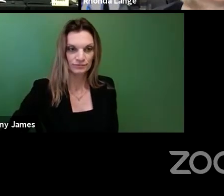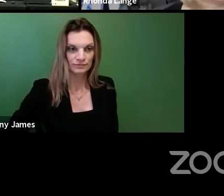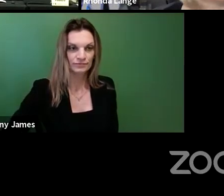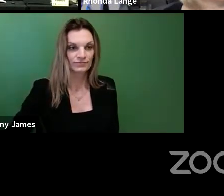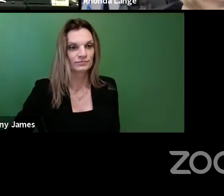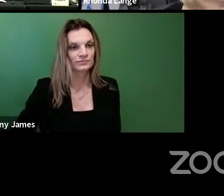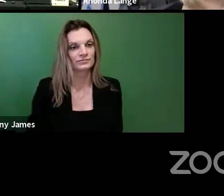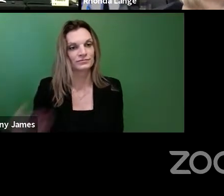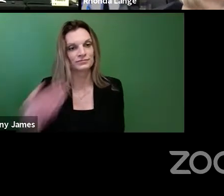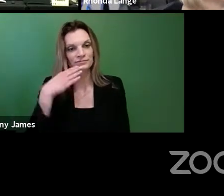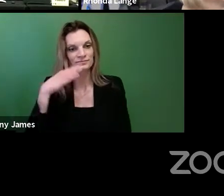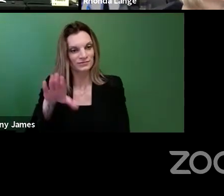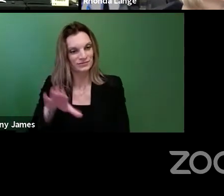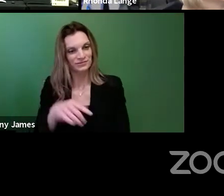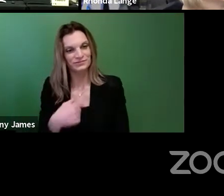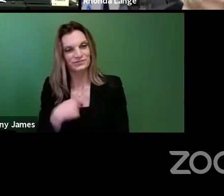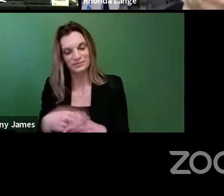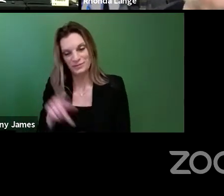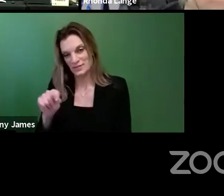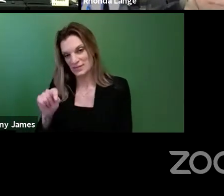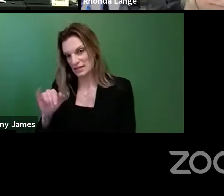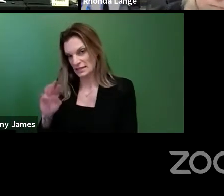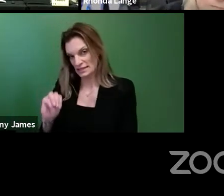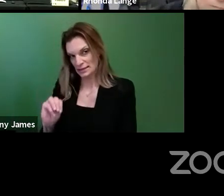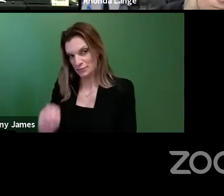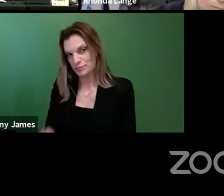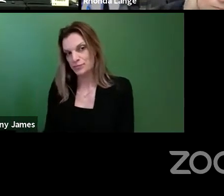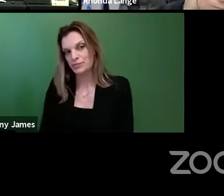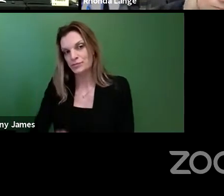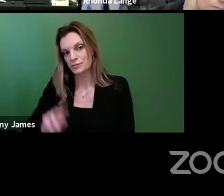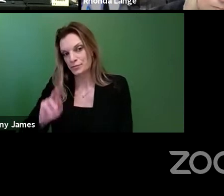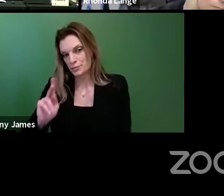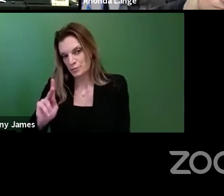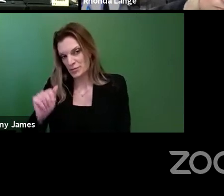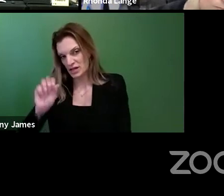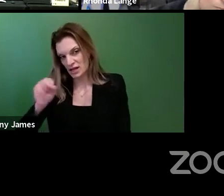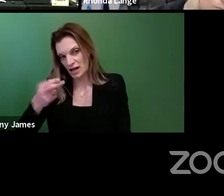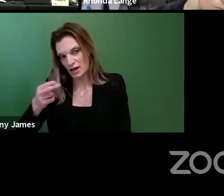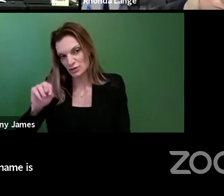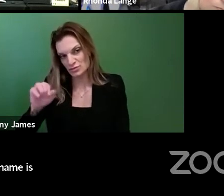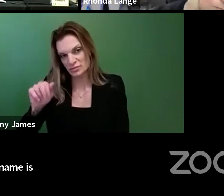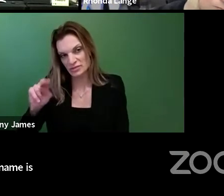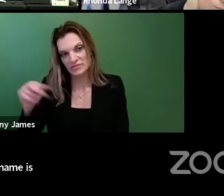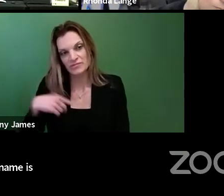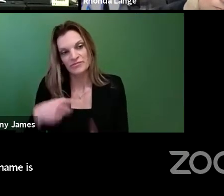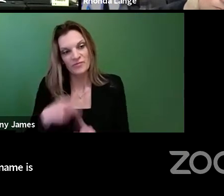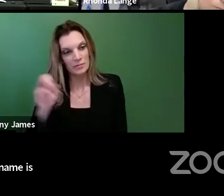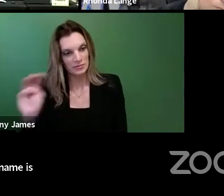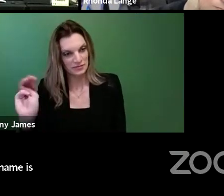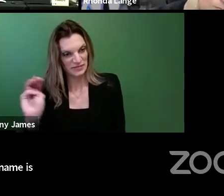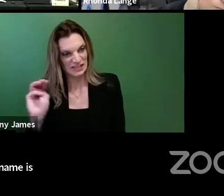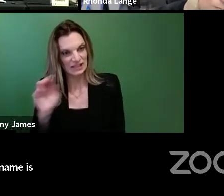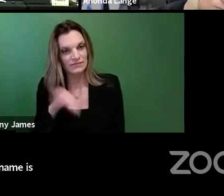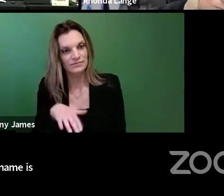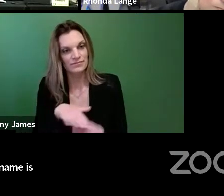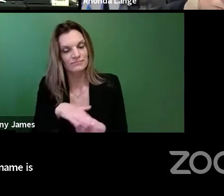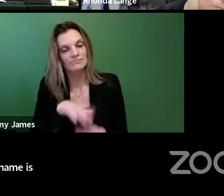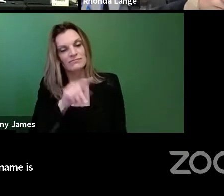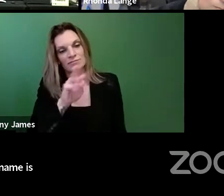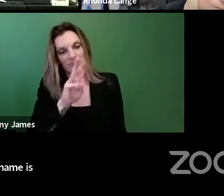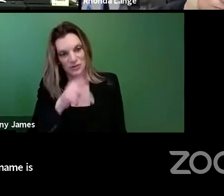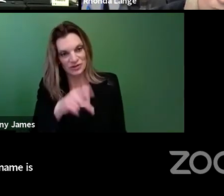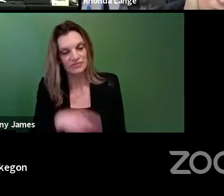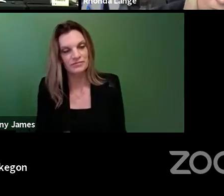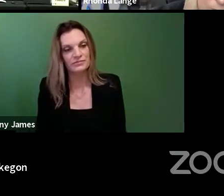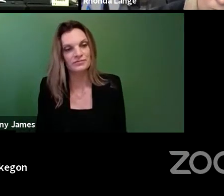Good evening. My name is Tim Koshman. I'm from Muskegon Township. Thank you for